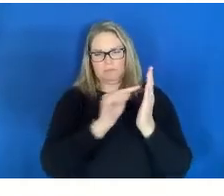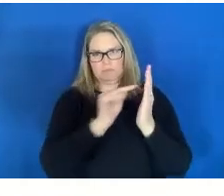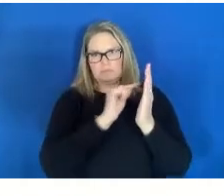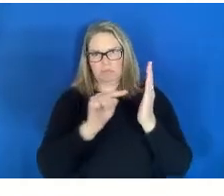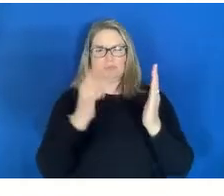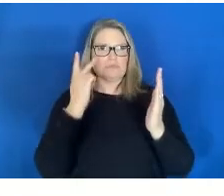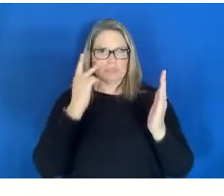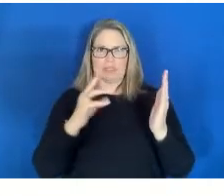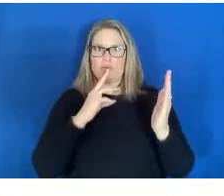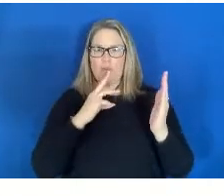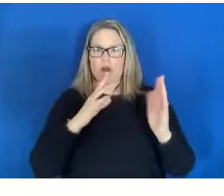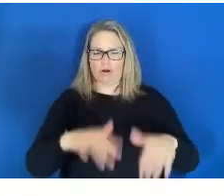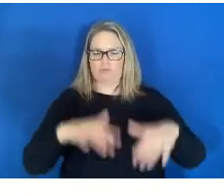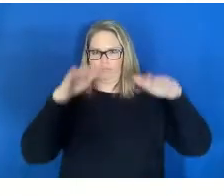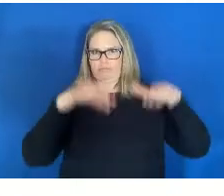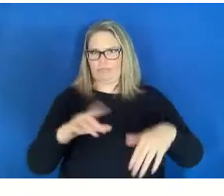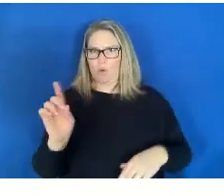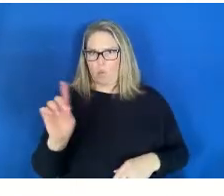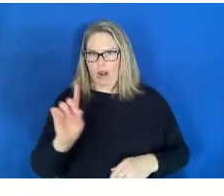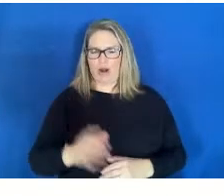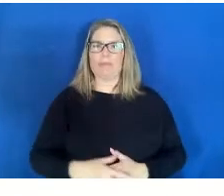Next slide.